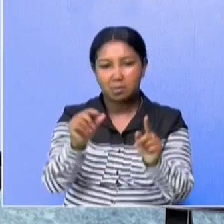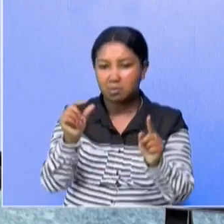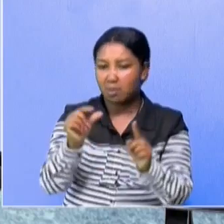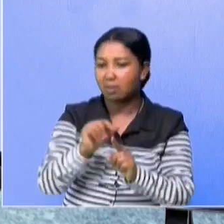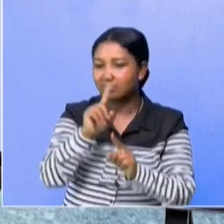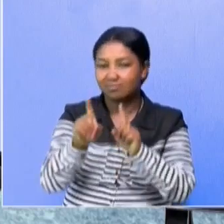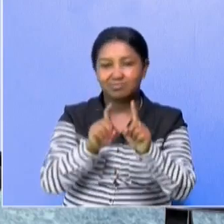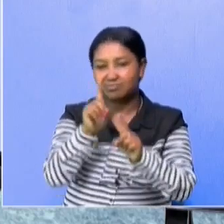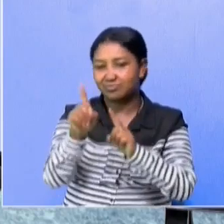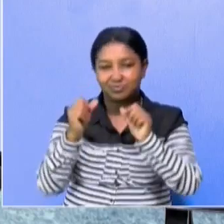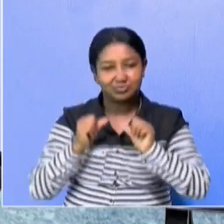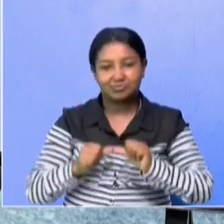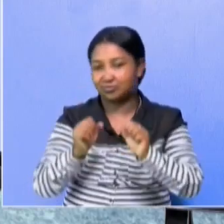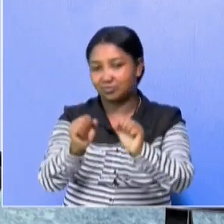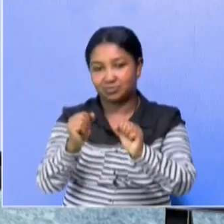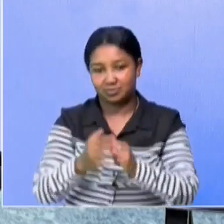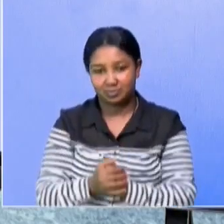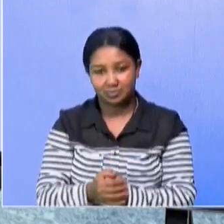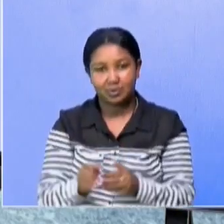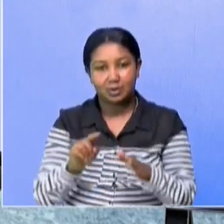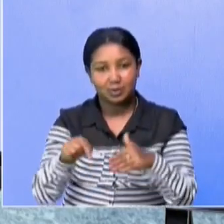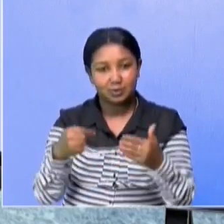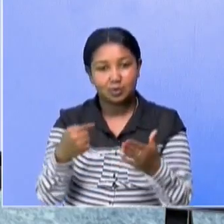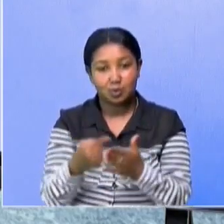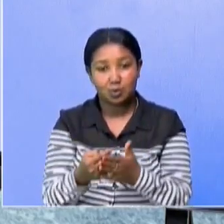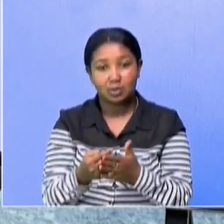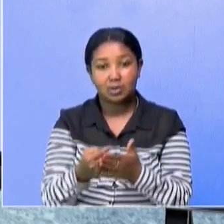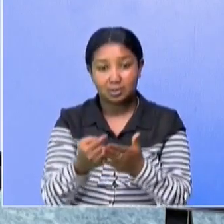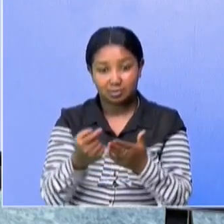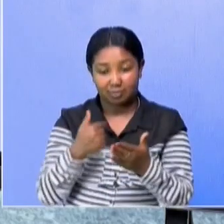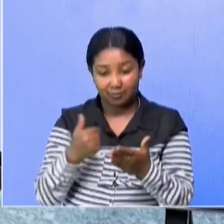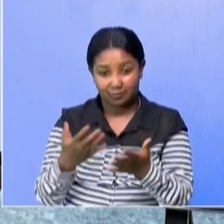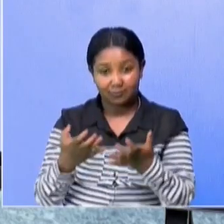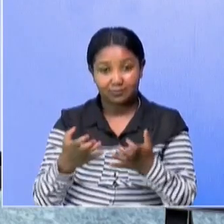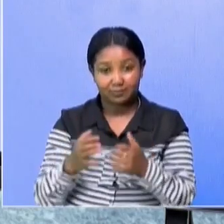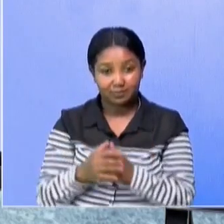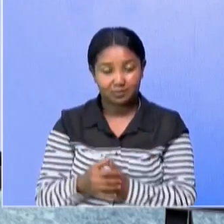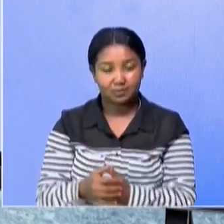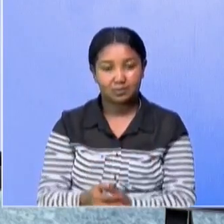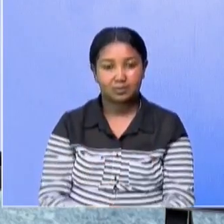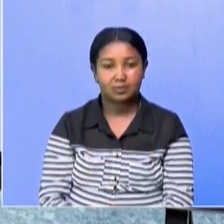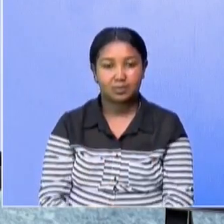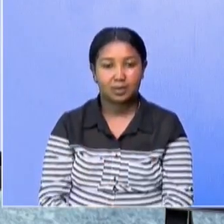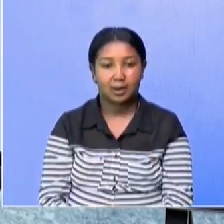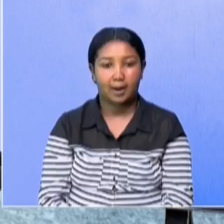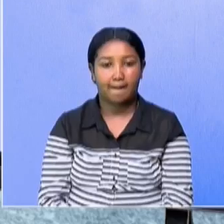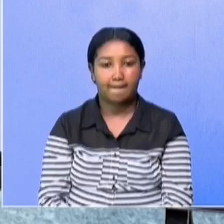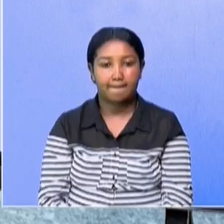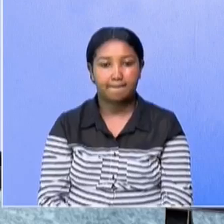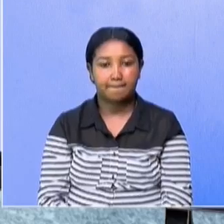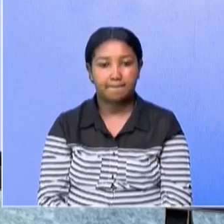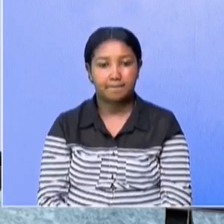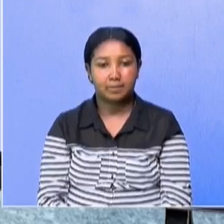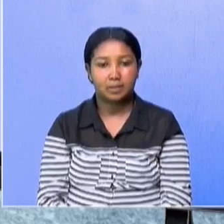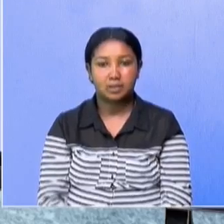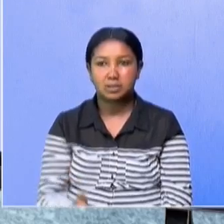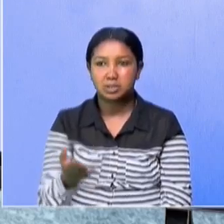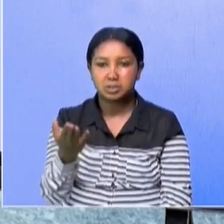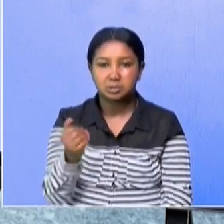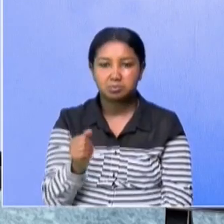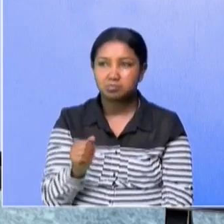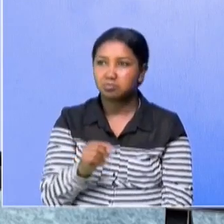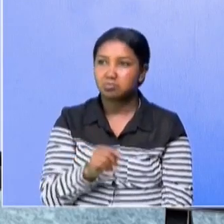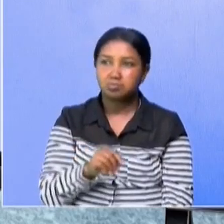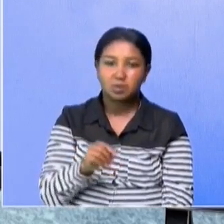questions too, related with this as. So what do we need for this journey? Good. What do we need from this